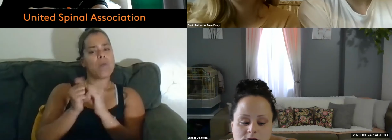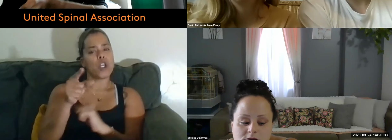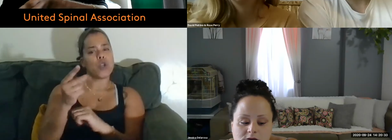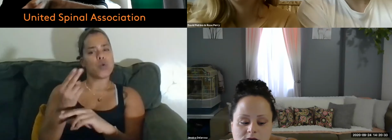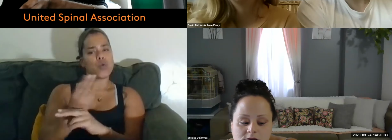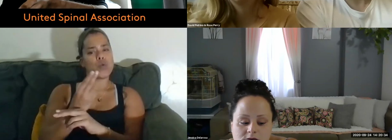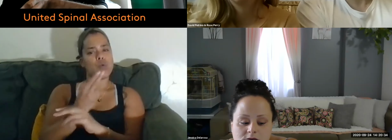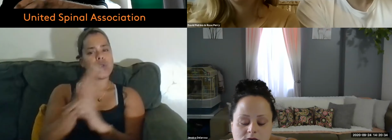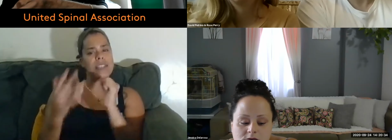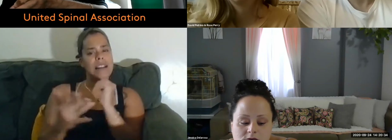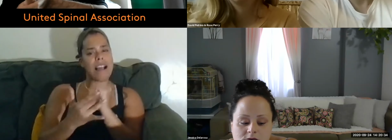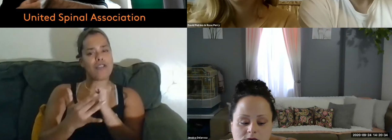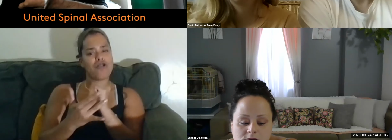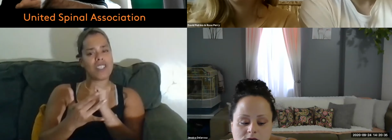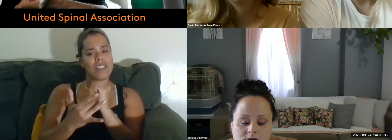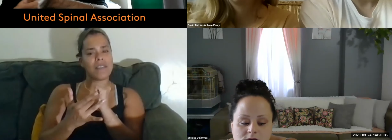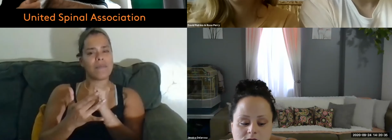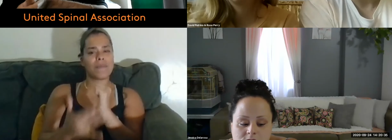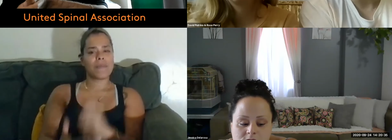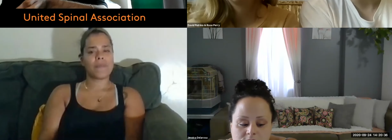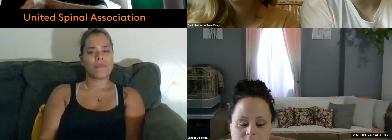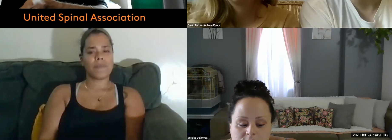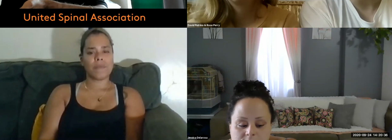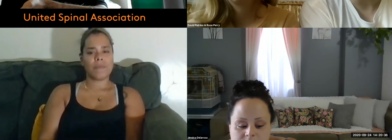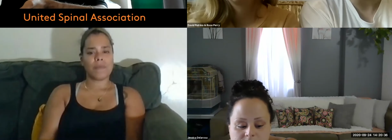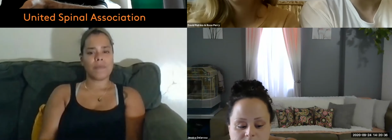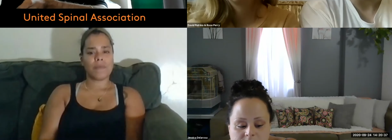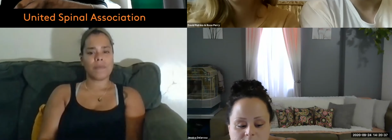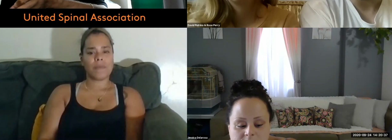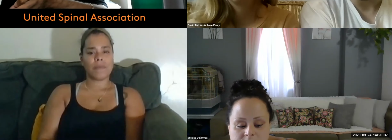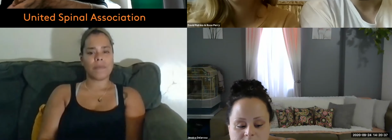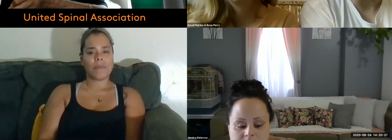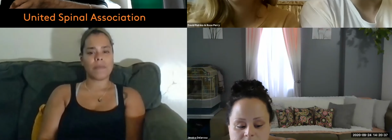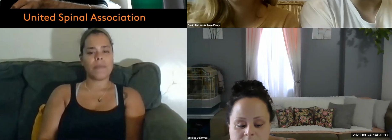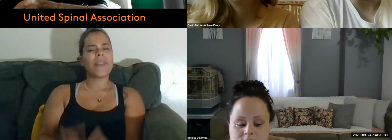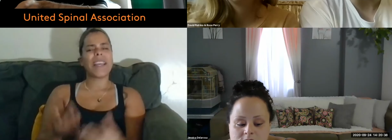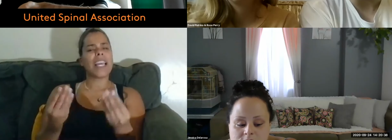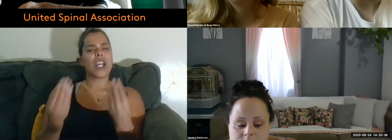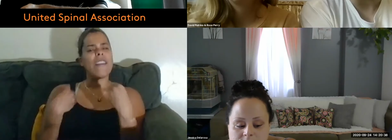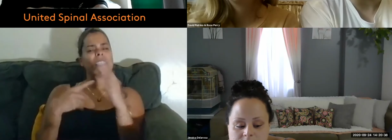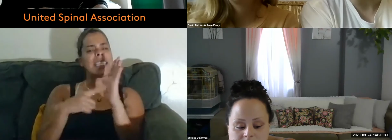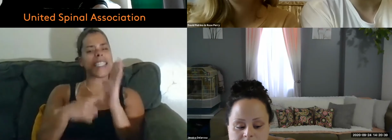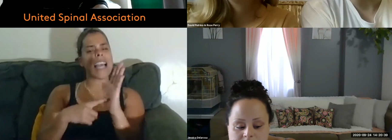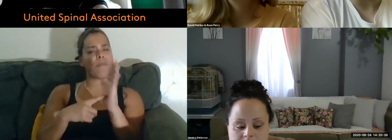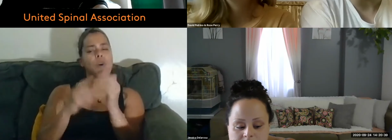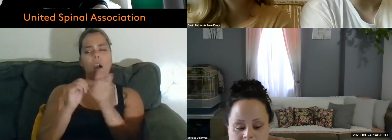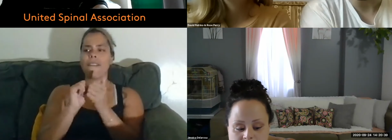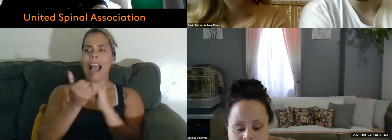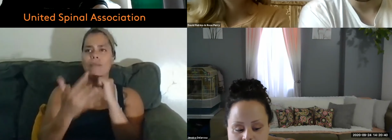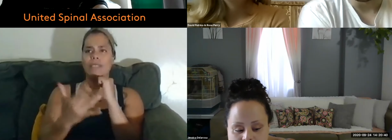to better someone? Like, give an example of how the technology that you use can benefit someone.